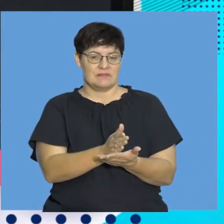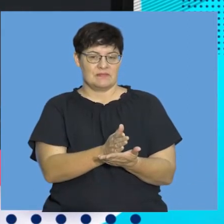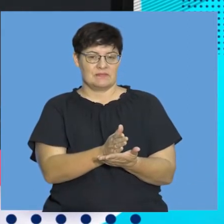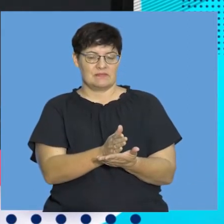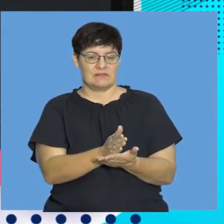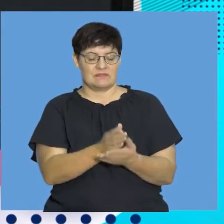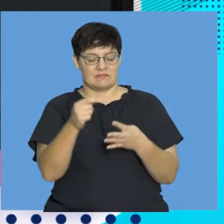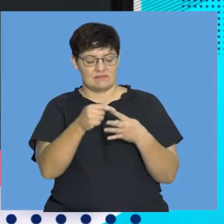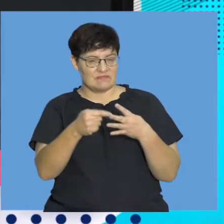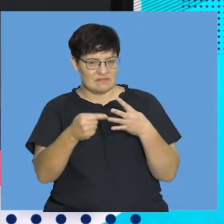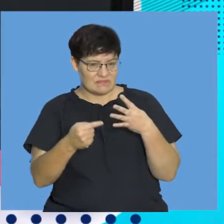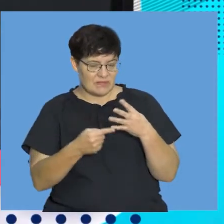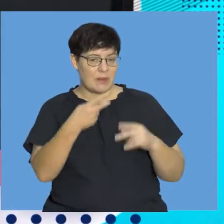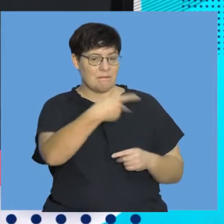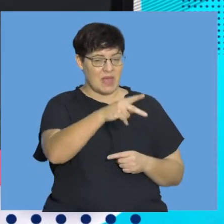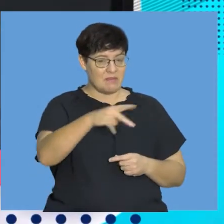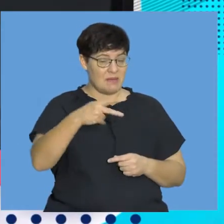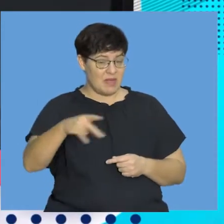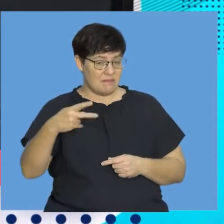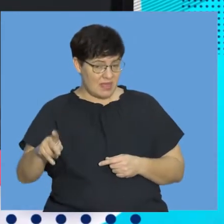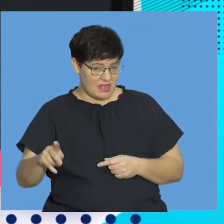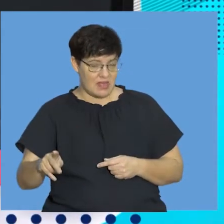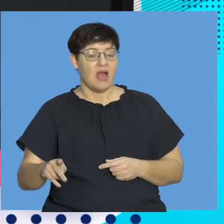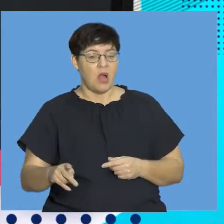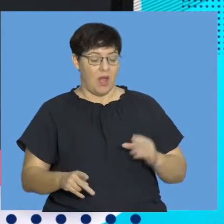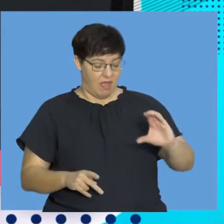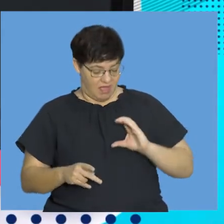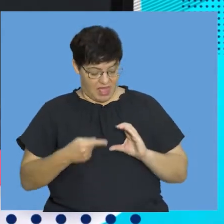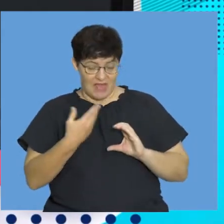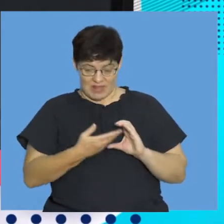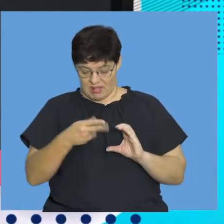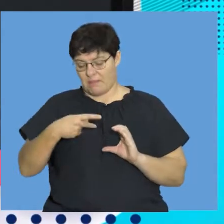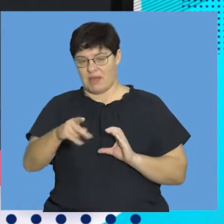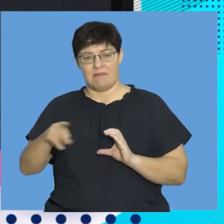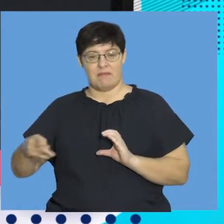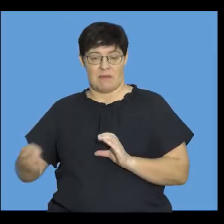able to meet all your payments with the cash that is available.